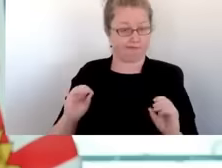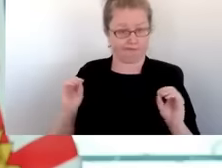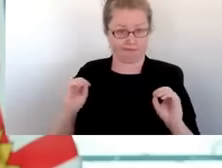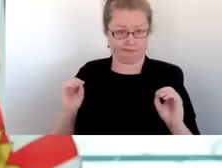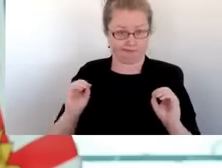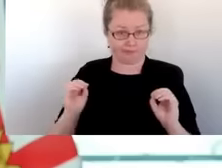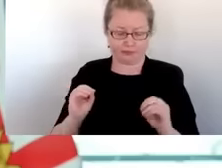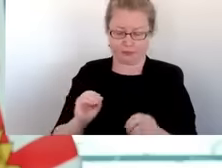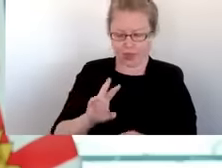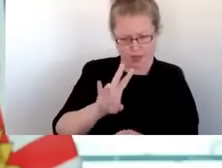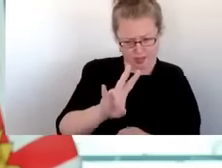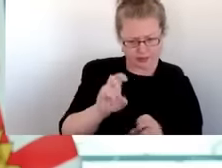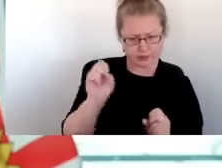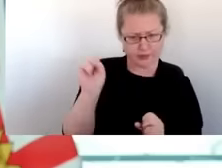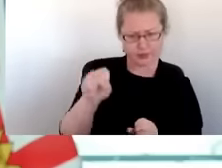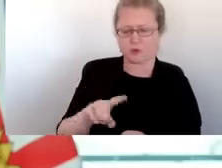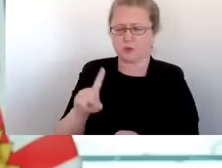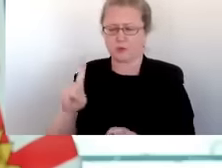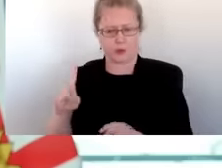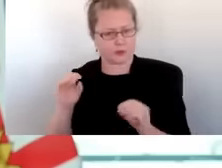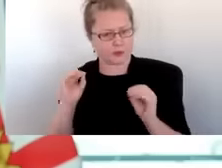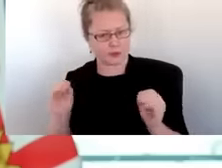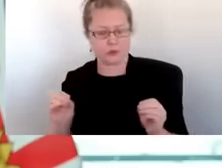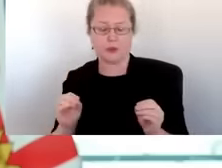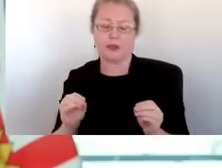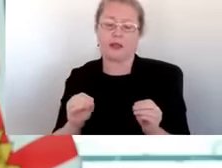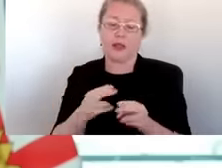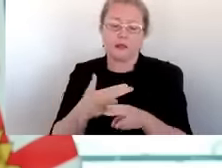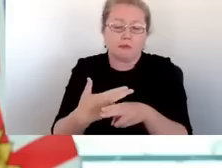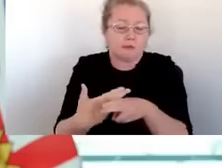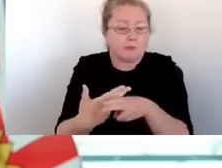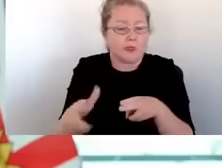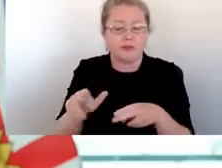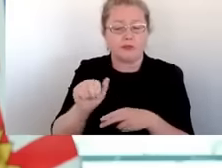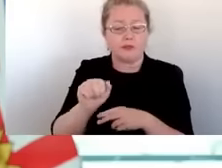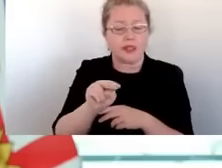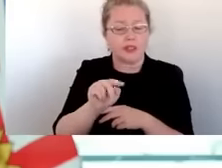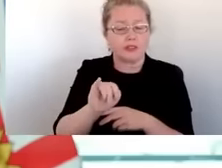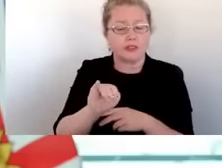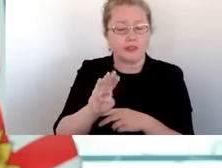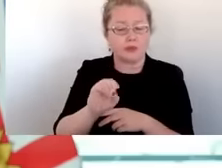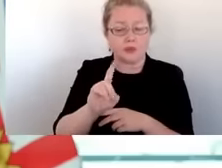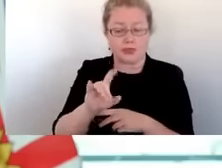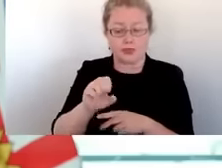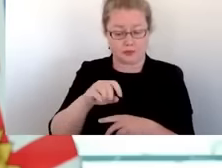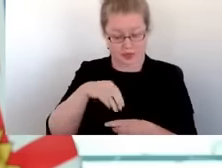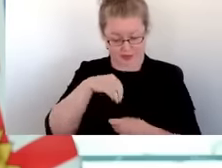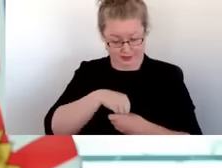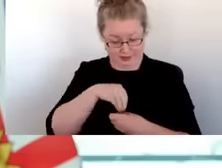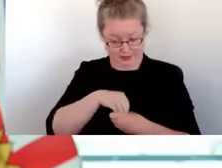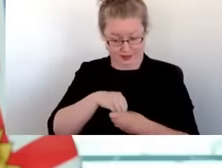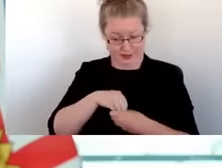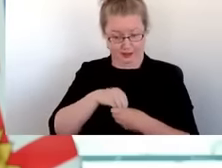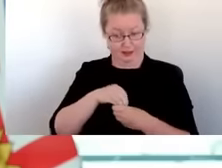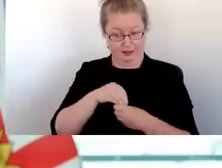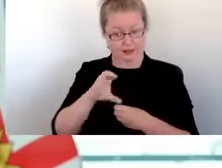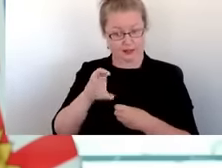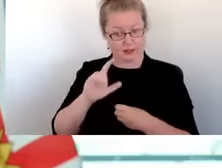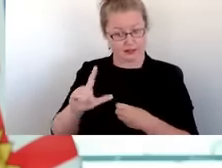So they may have antibodies for a short period of time, but those may fade away, and they may not have stimulated that stronger, longer